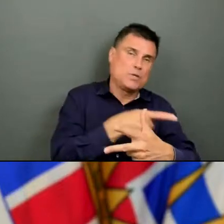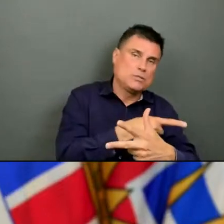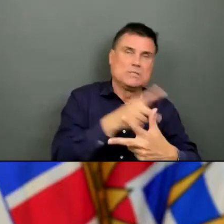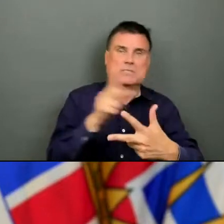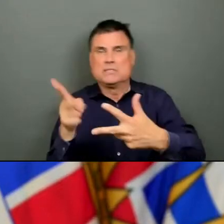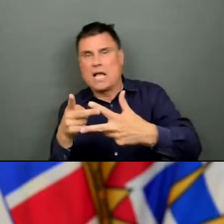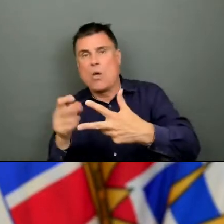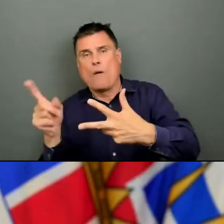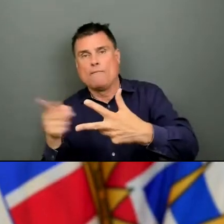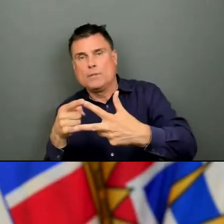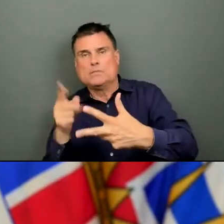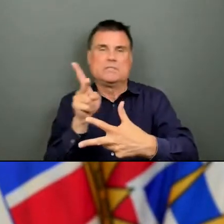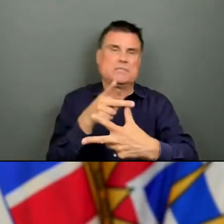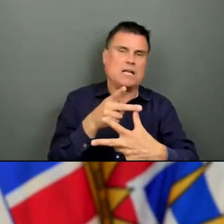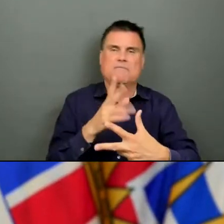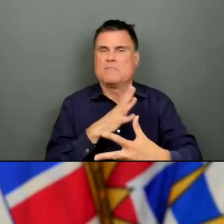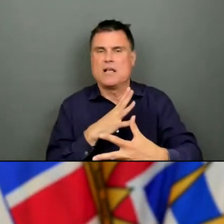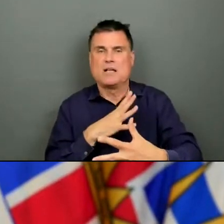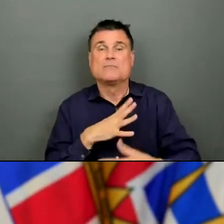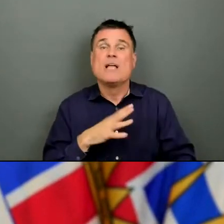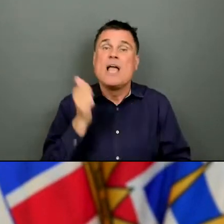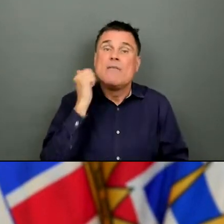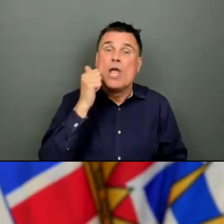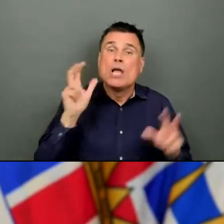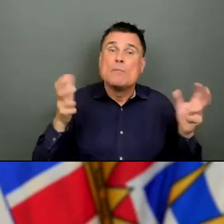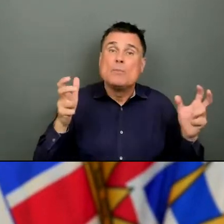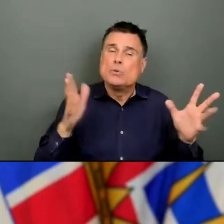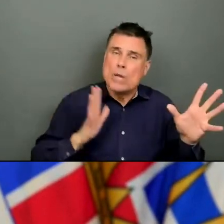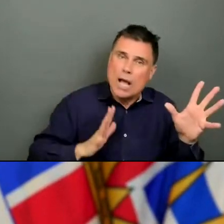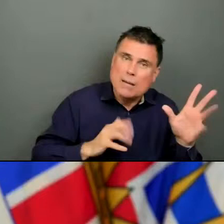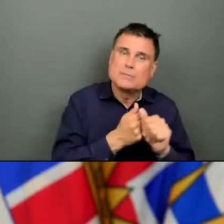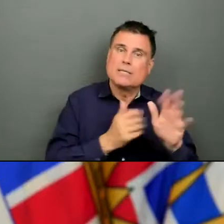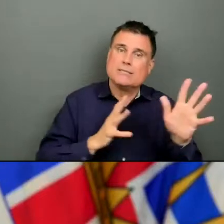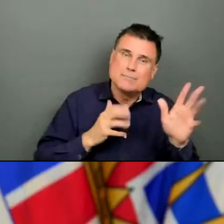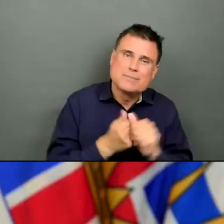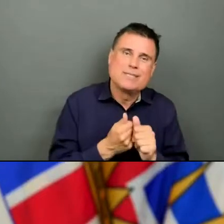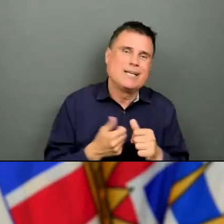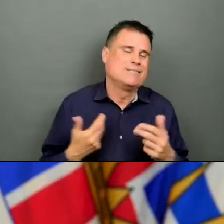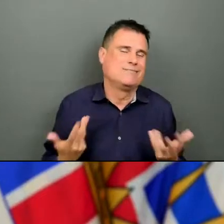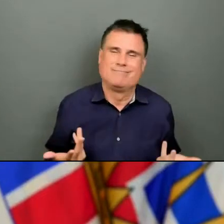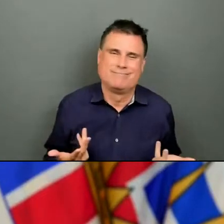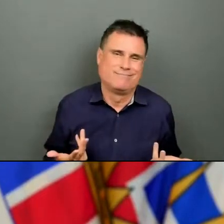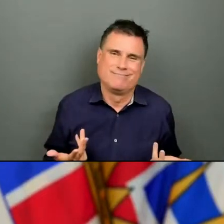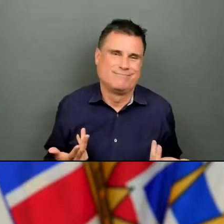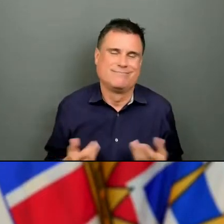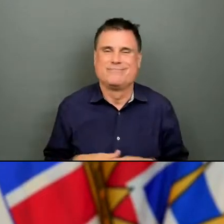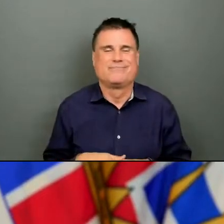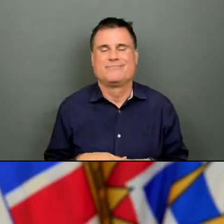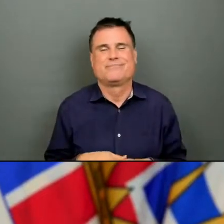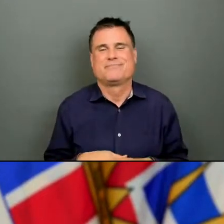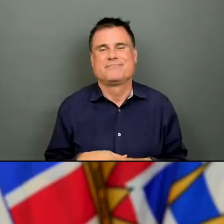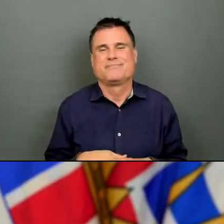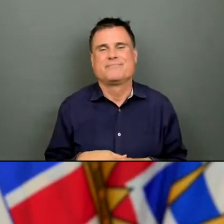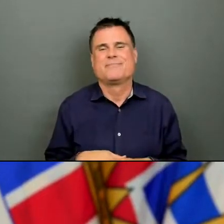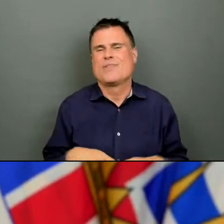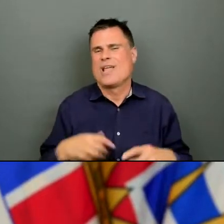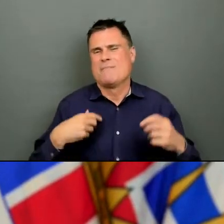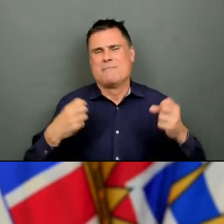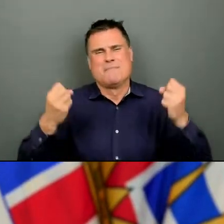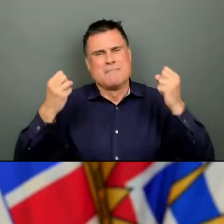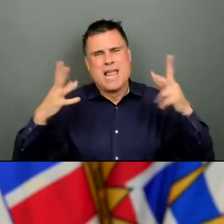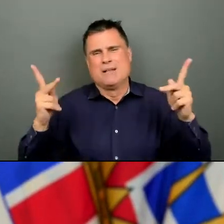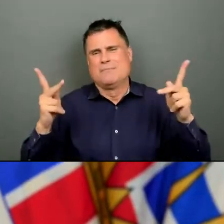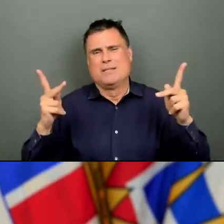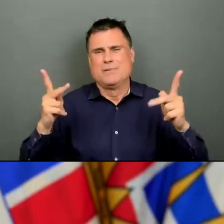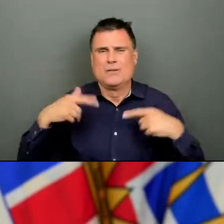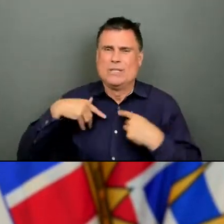on a day-by-day basis, it's as we said, it's a just-in-time system with high volumes of vaccine